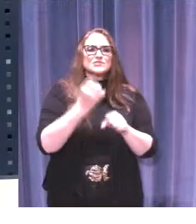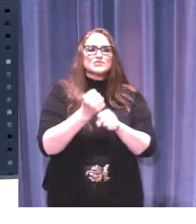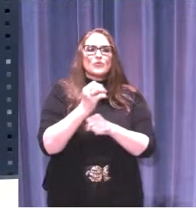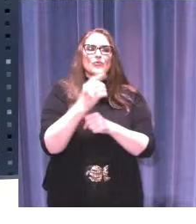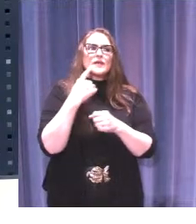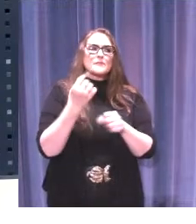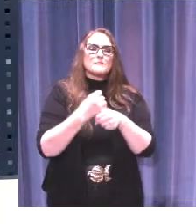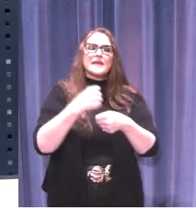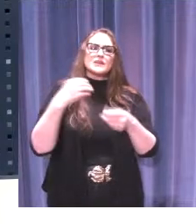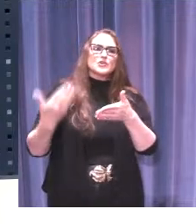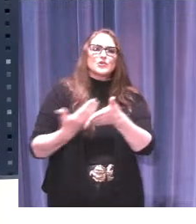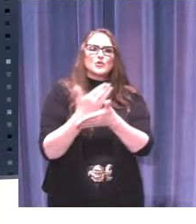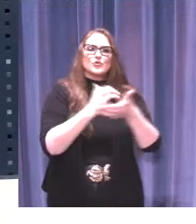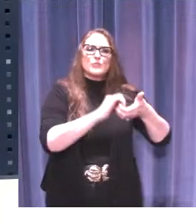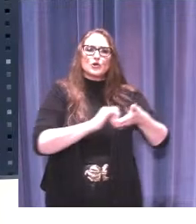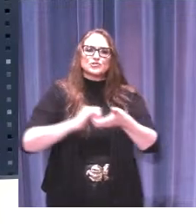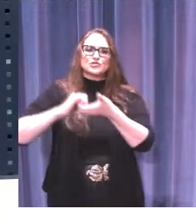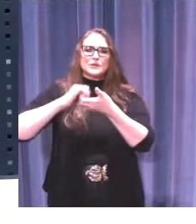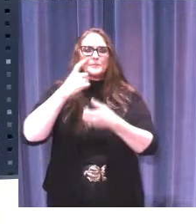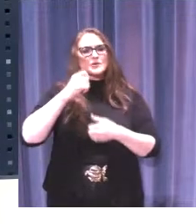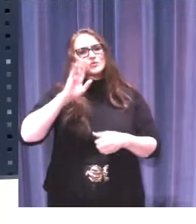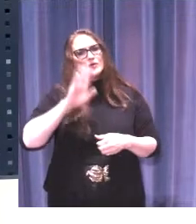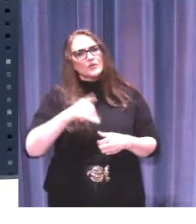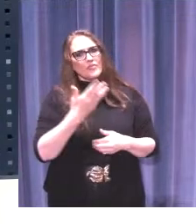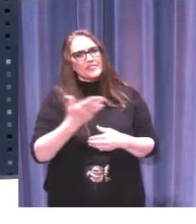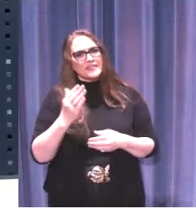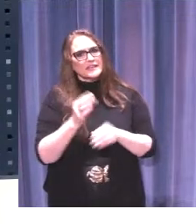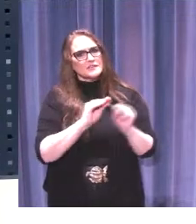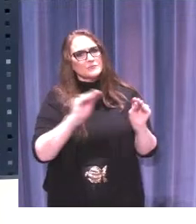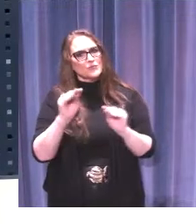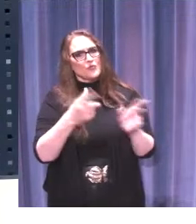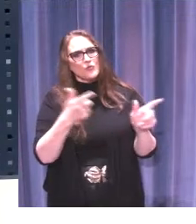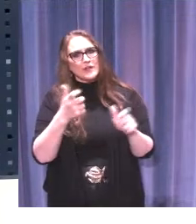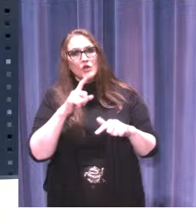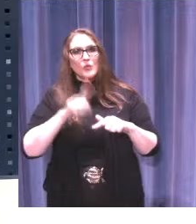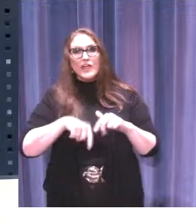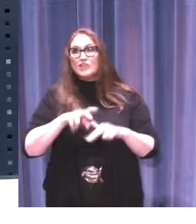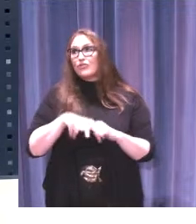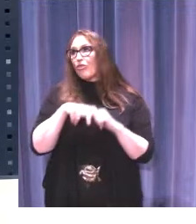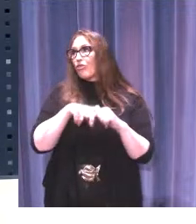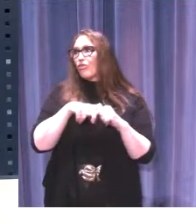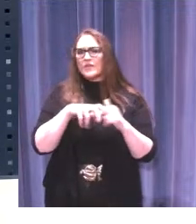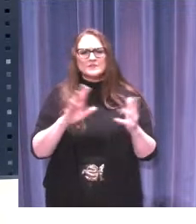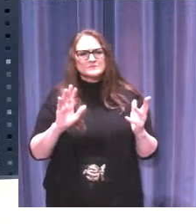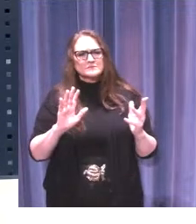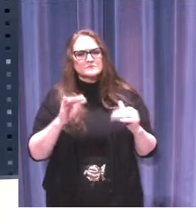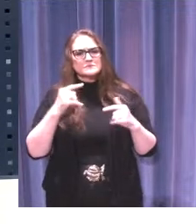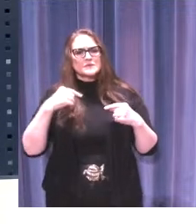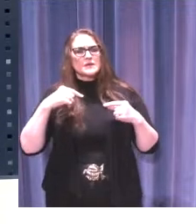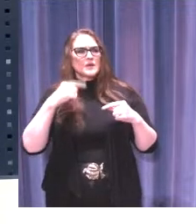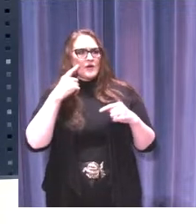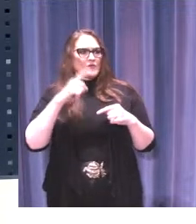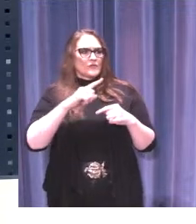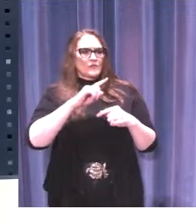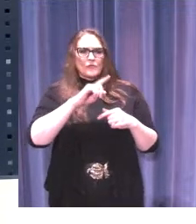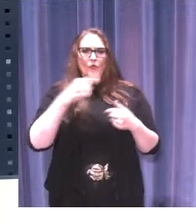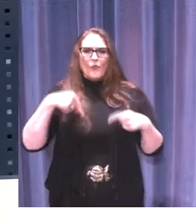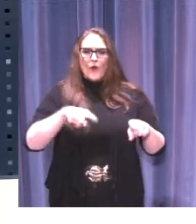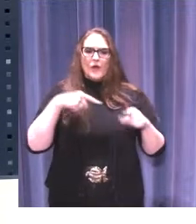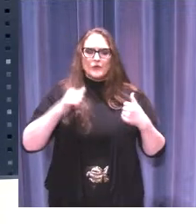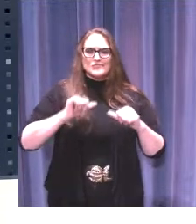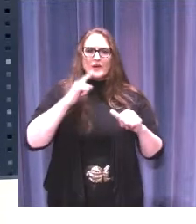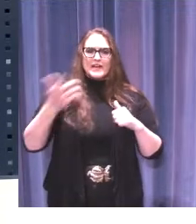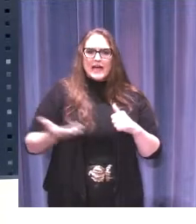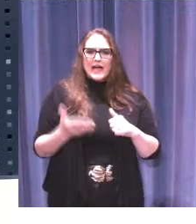partnerships. Because we know things move very quickly. We can't afford to just sit still for the duration of hiring a permanent president.